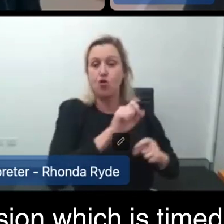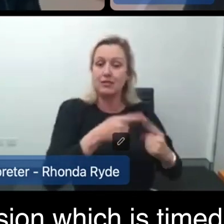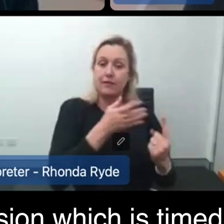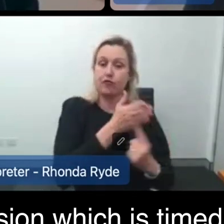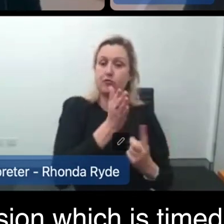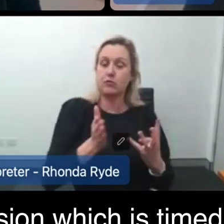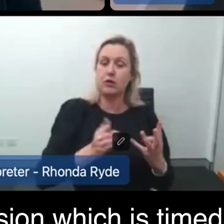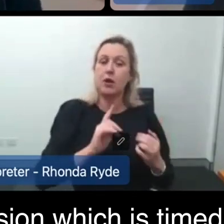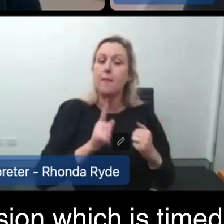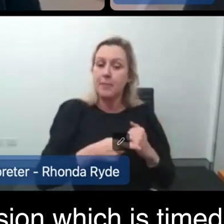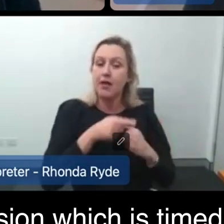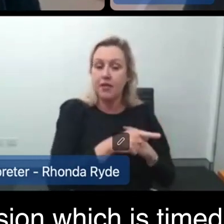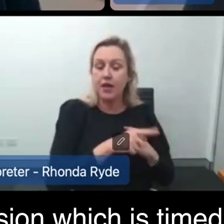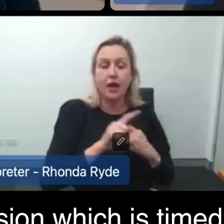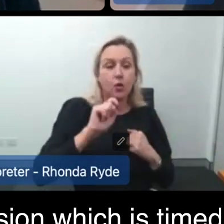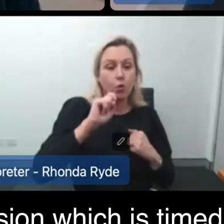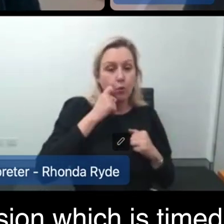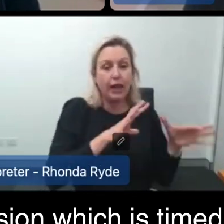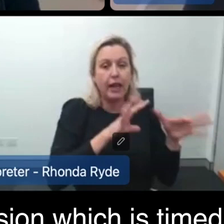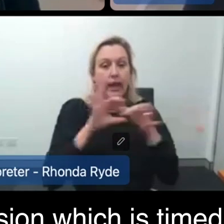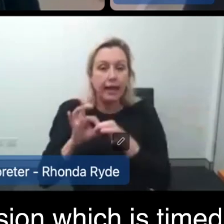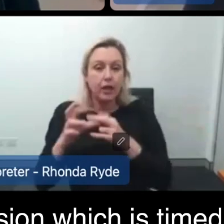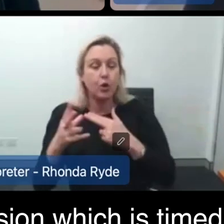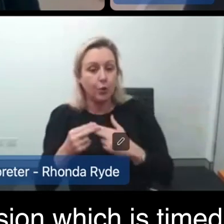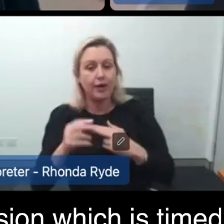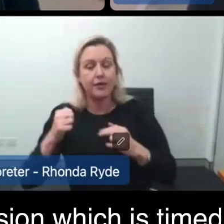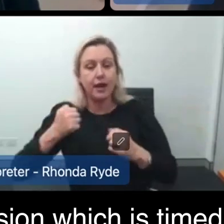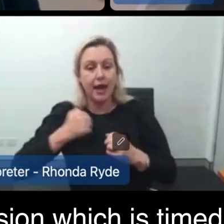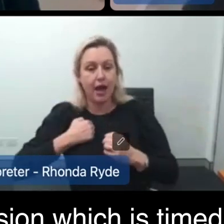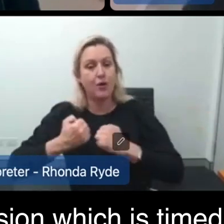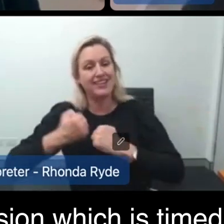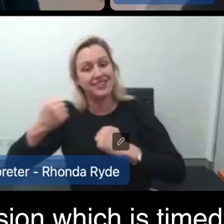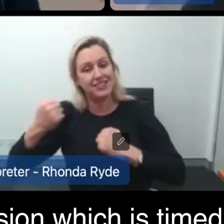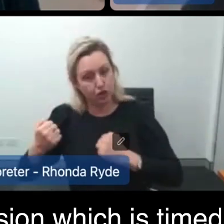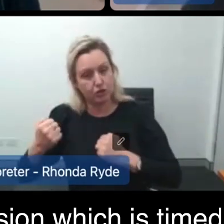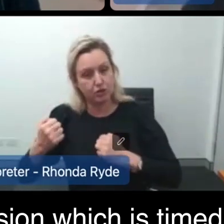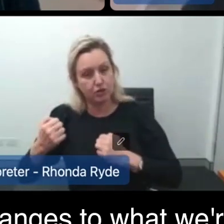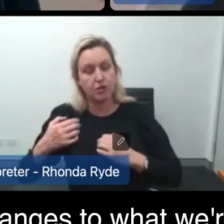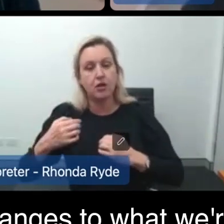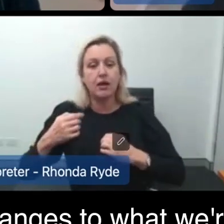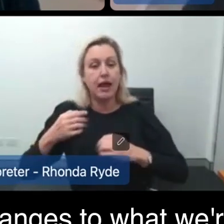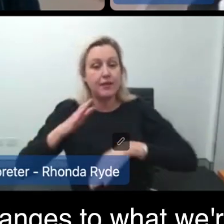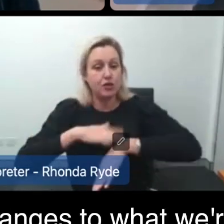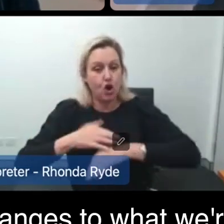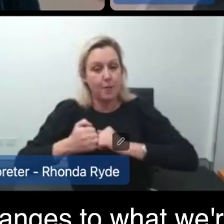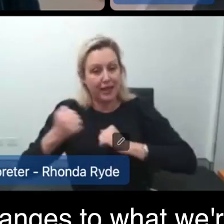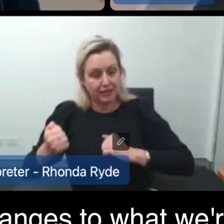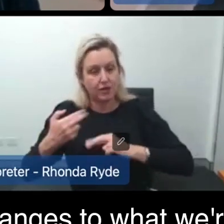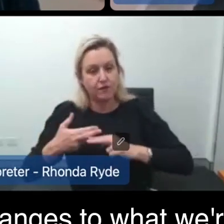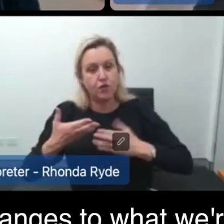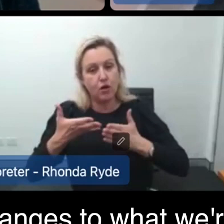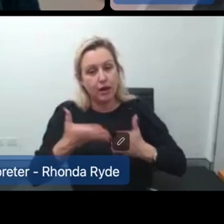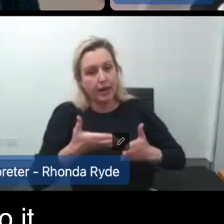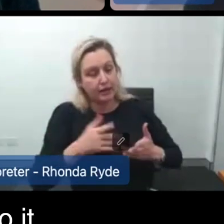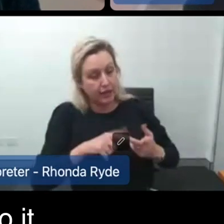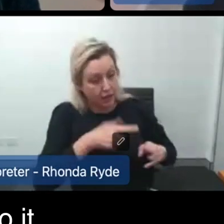will segue with what we are doing with the extension. So, the extension gives us time to integrate if they've got any